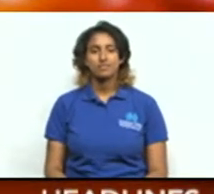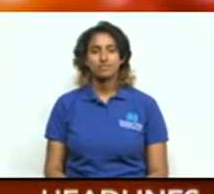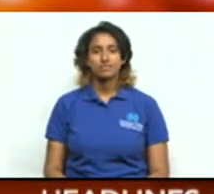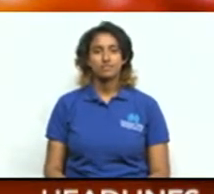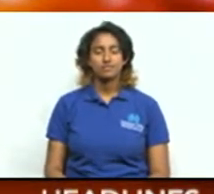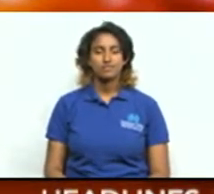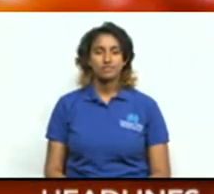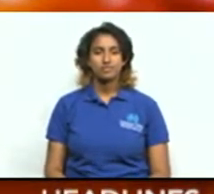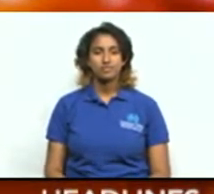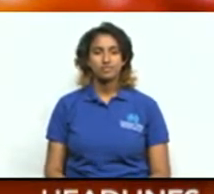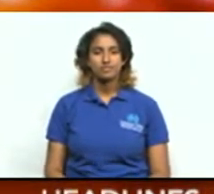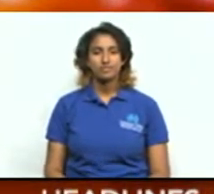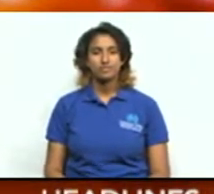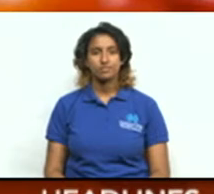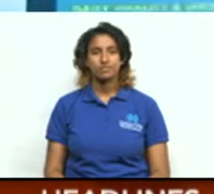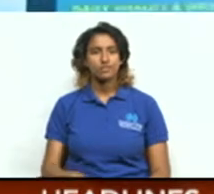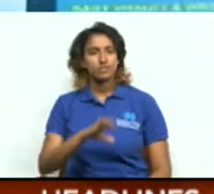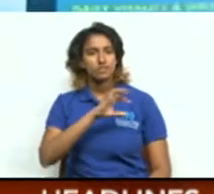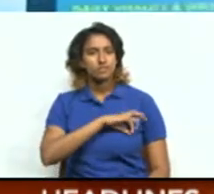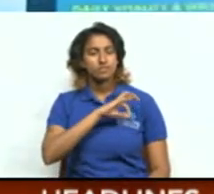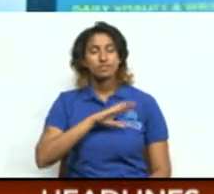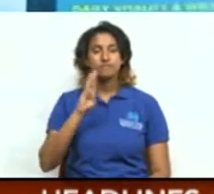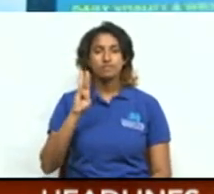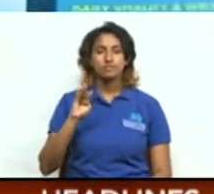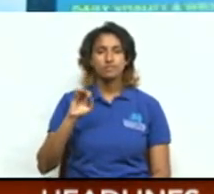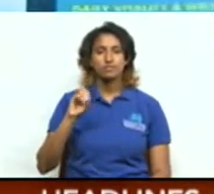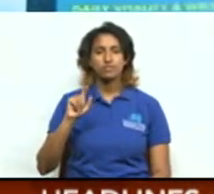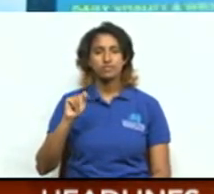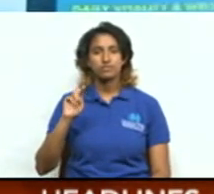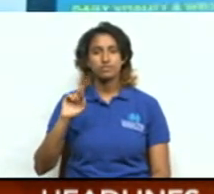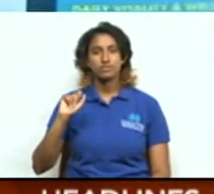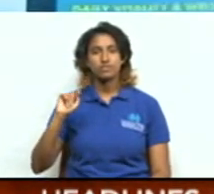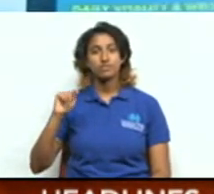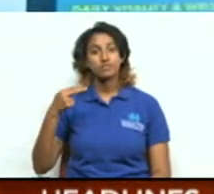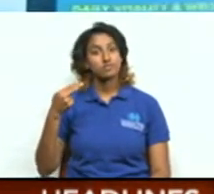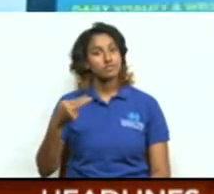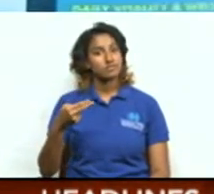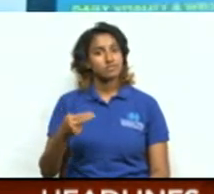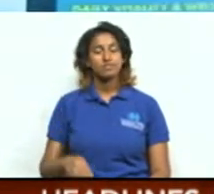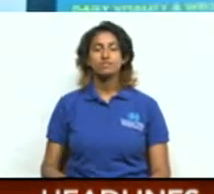Wellness Wednesday, brought to you by BioStrat. Get what you need naturally.